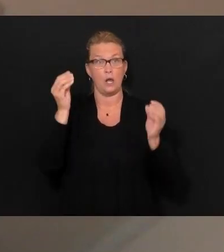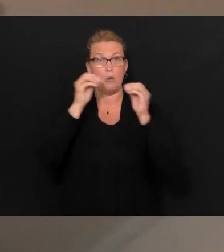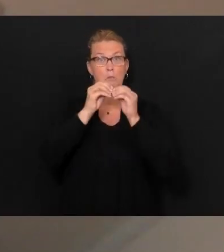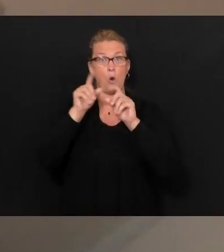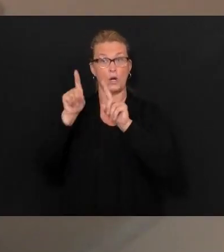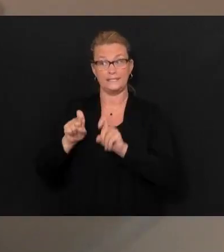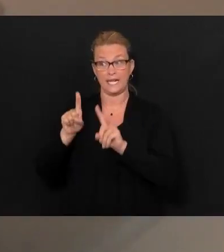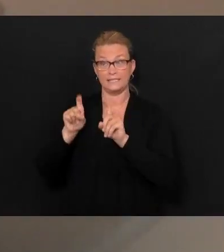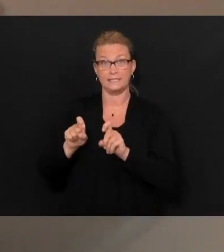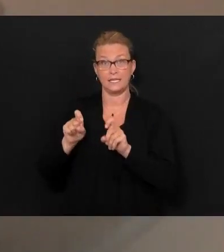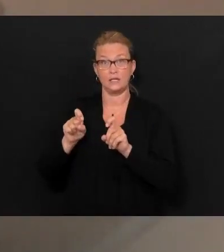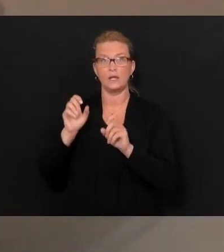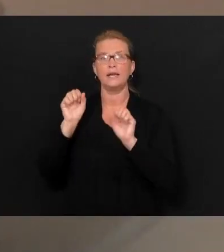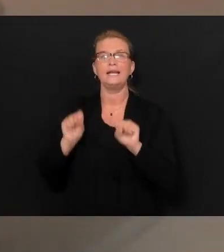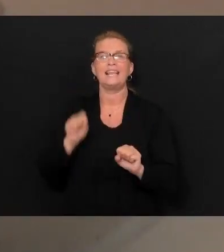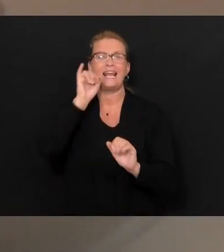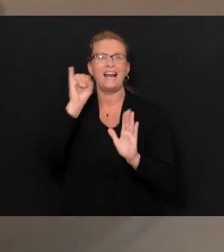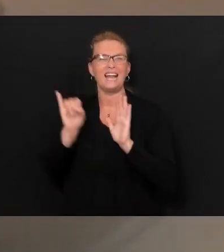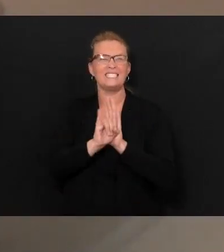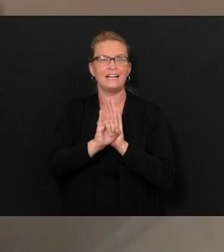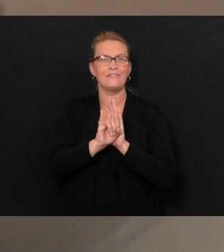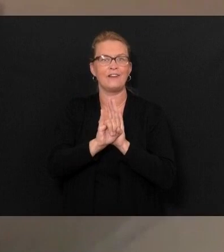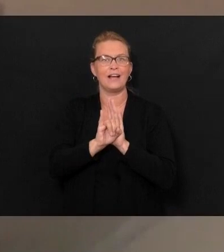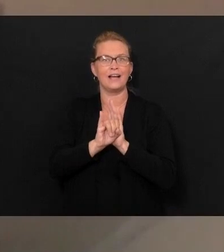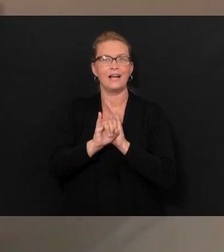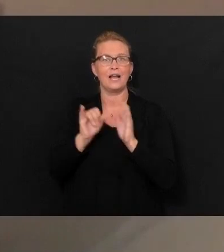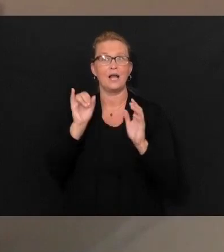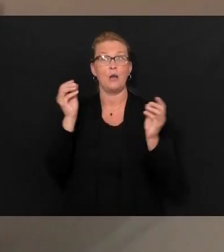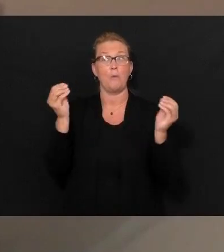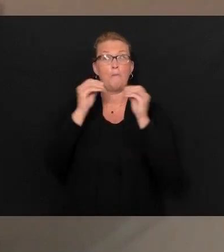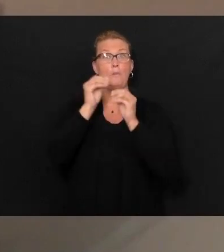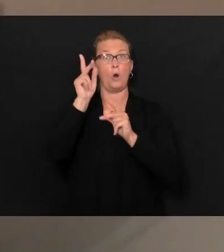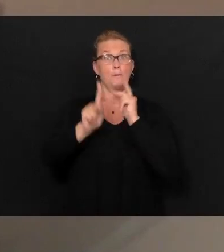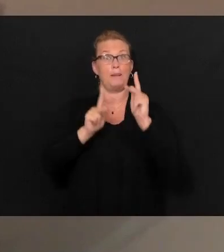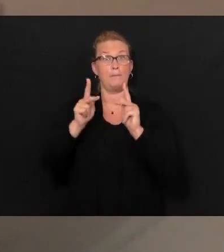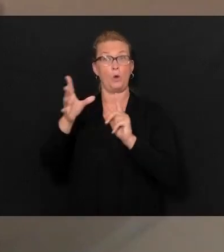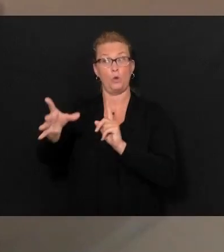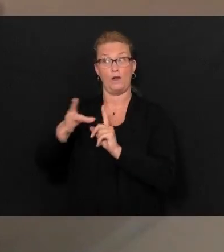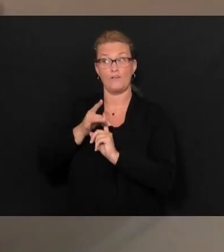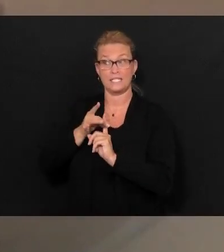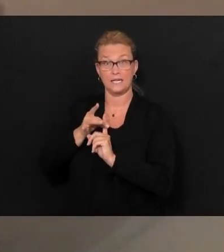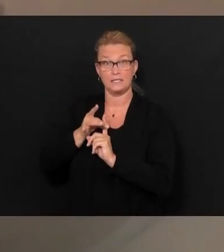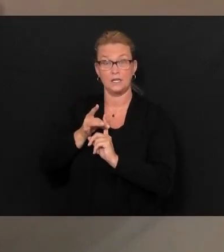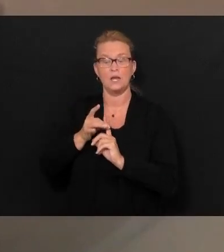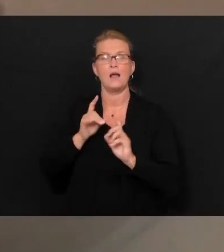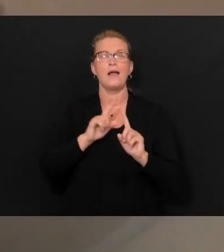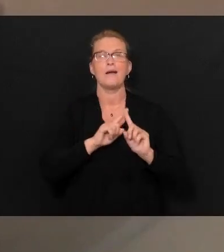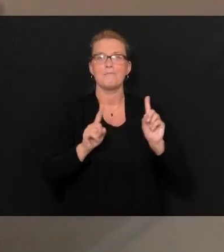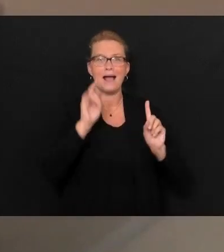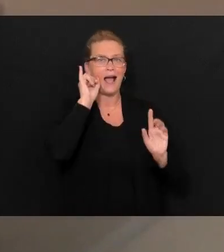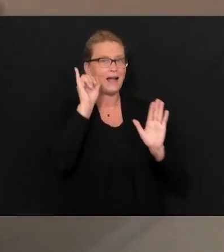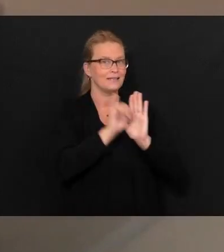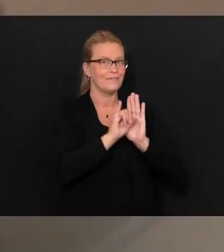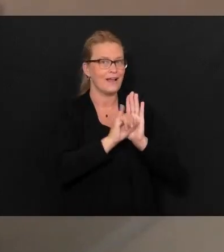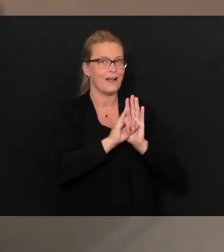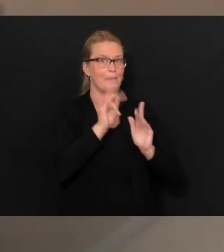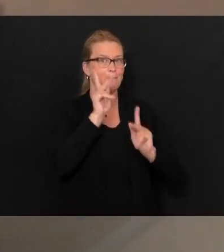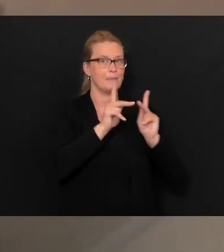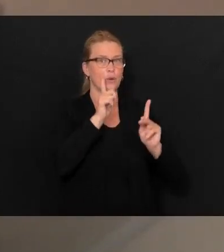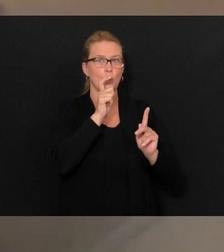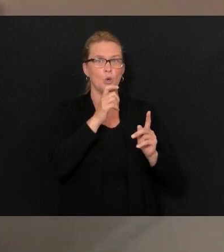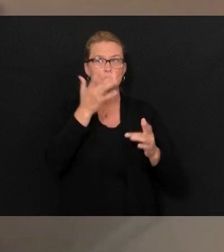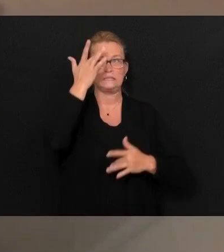we will identify more people who are COVID-19 positive. We'll identify people who are asymptomatic